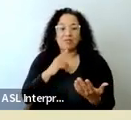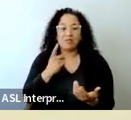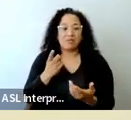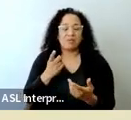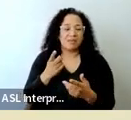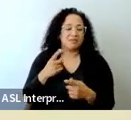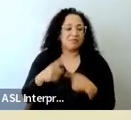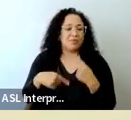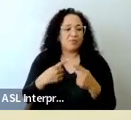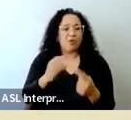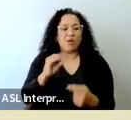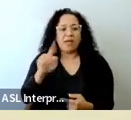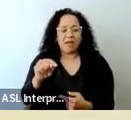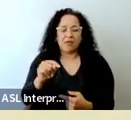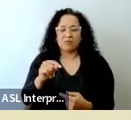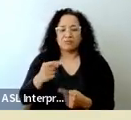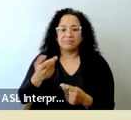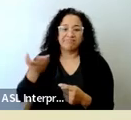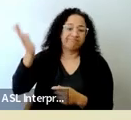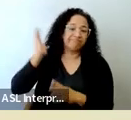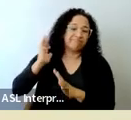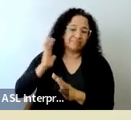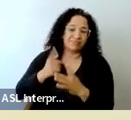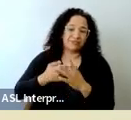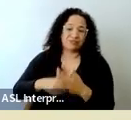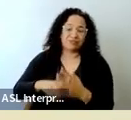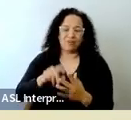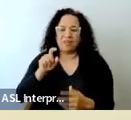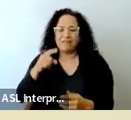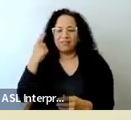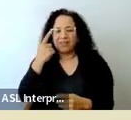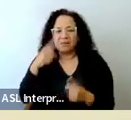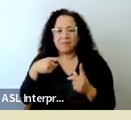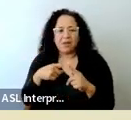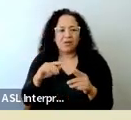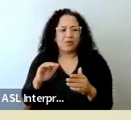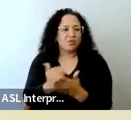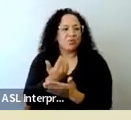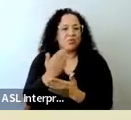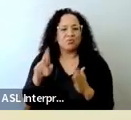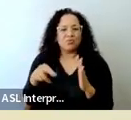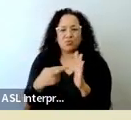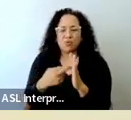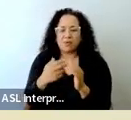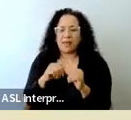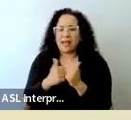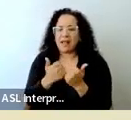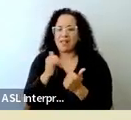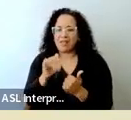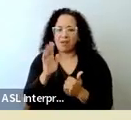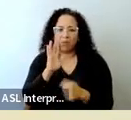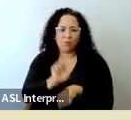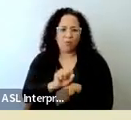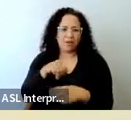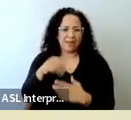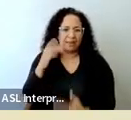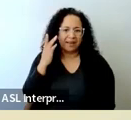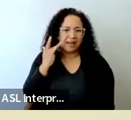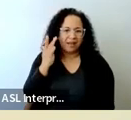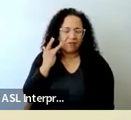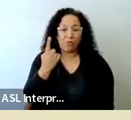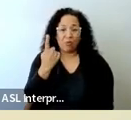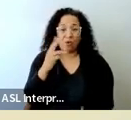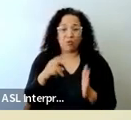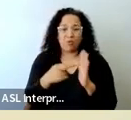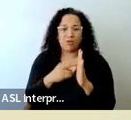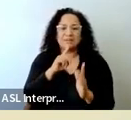rolling out the pilot back then, we had to really think about new roles and how would those work in California? And one of those roles